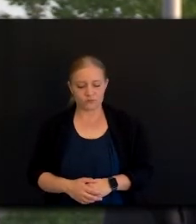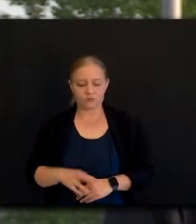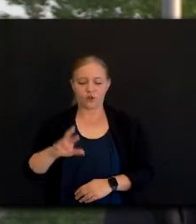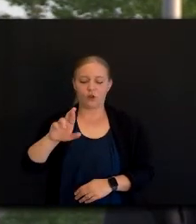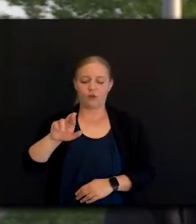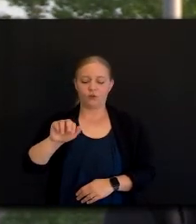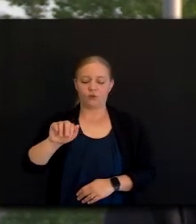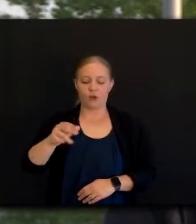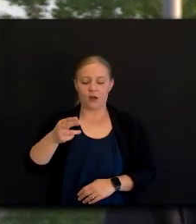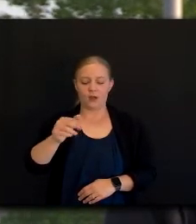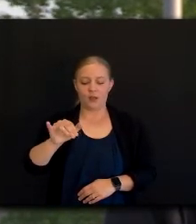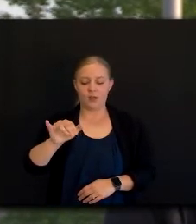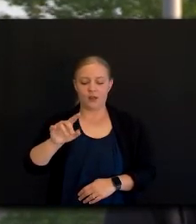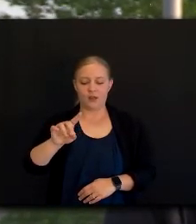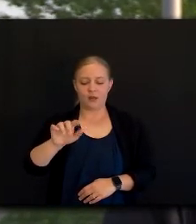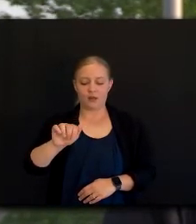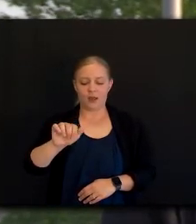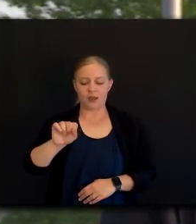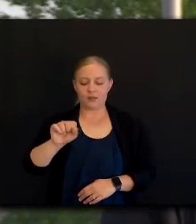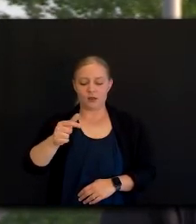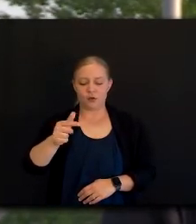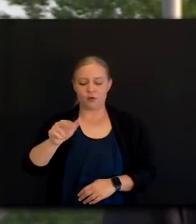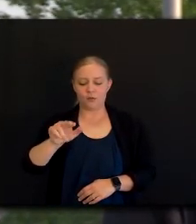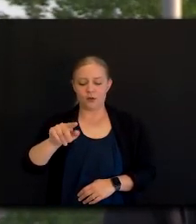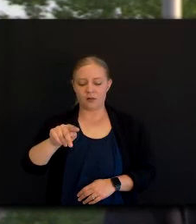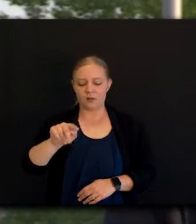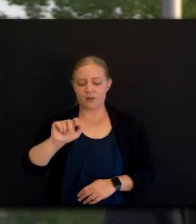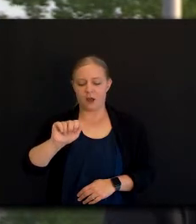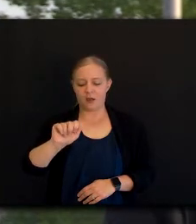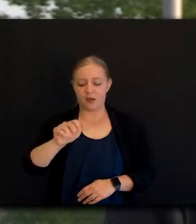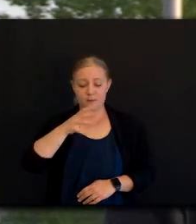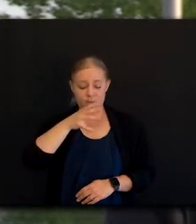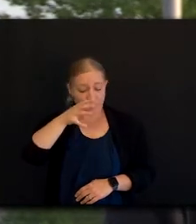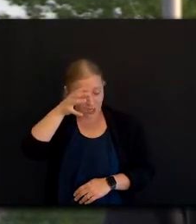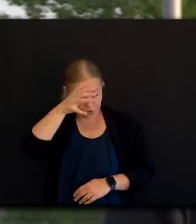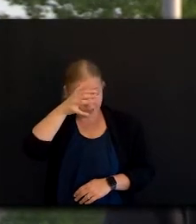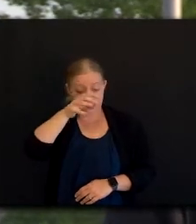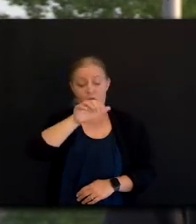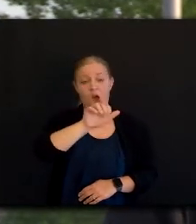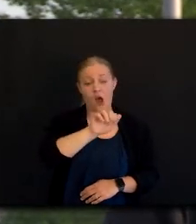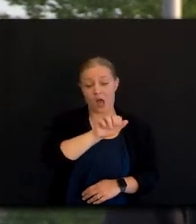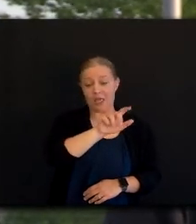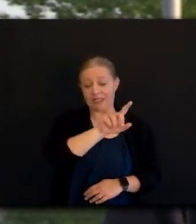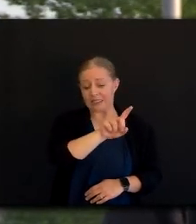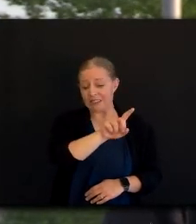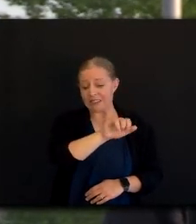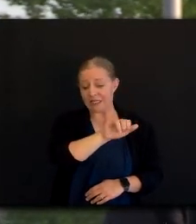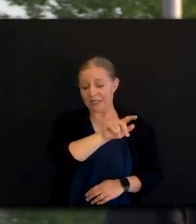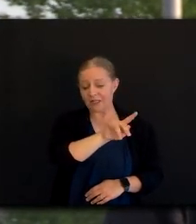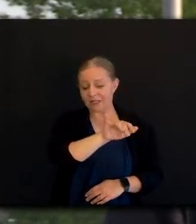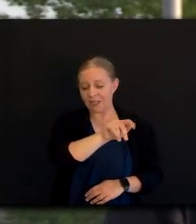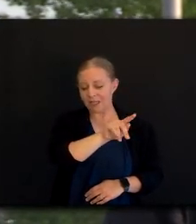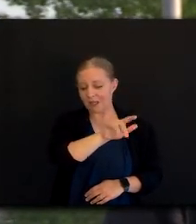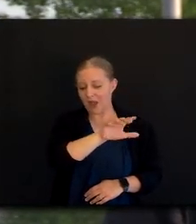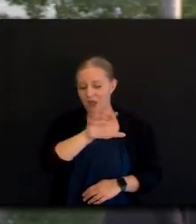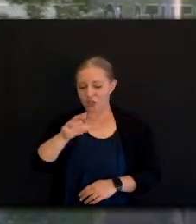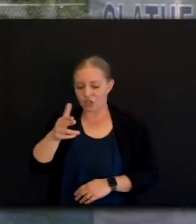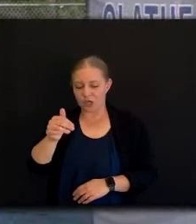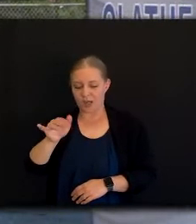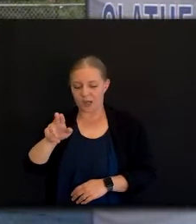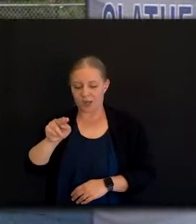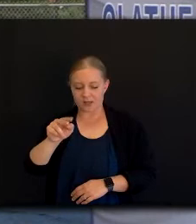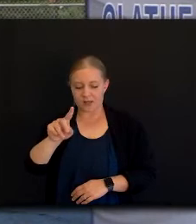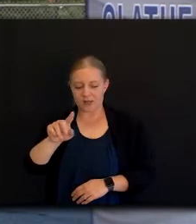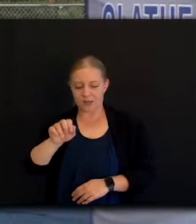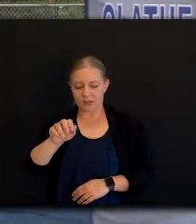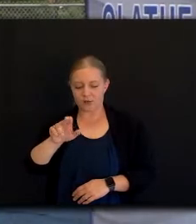Rahi Dasgupta. Rahi's parents are Aditi and Chian Dasgupta. Rahi was involved